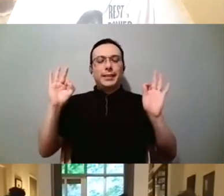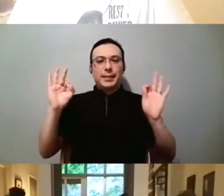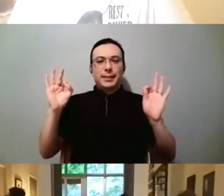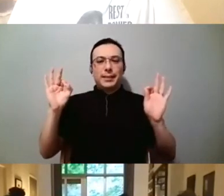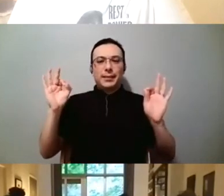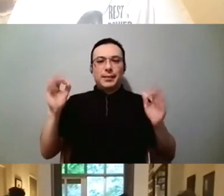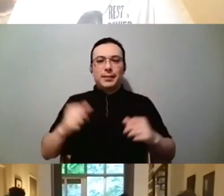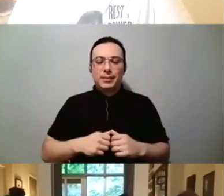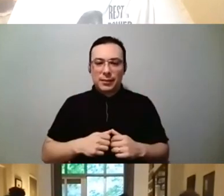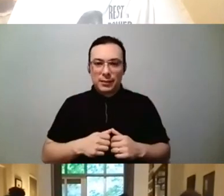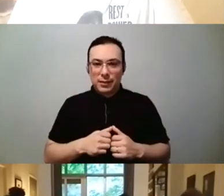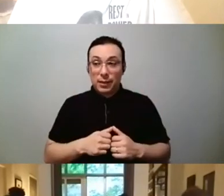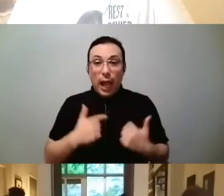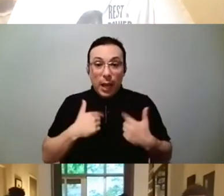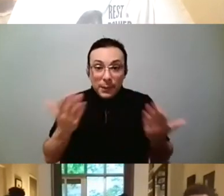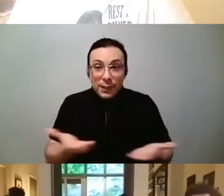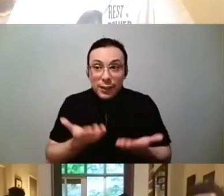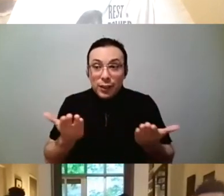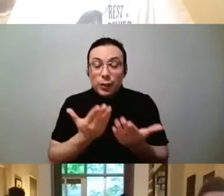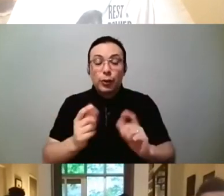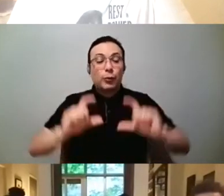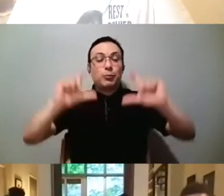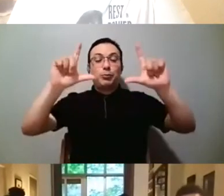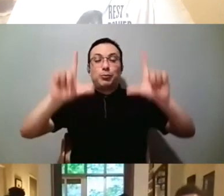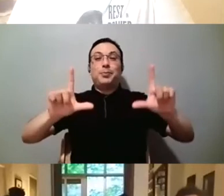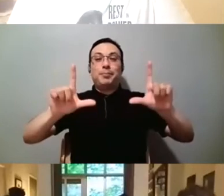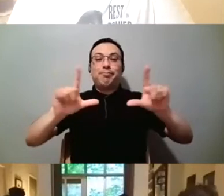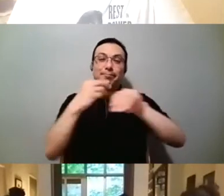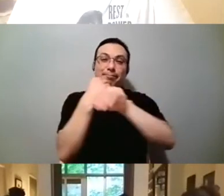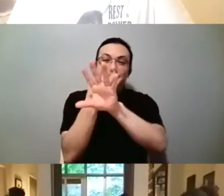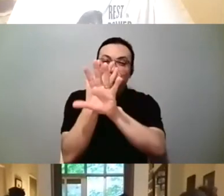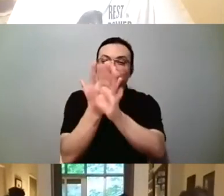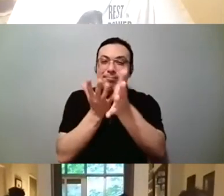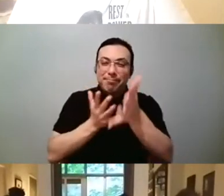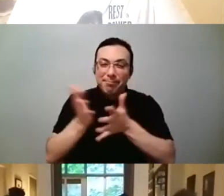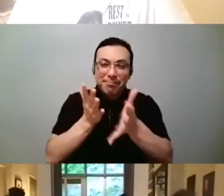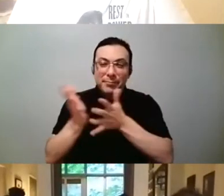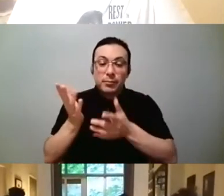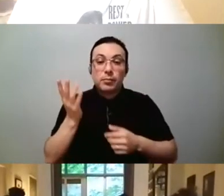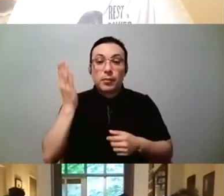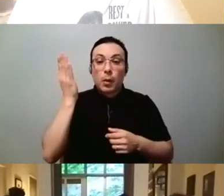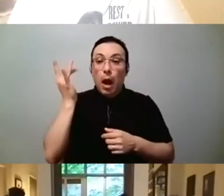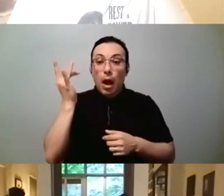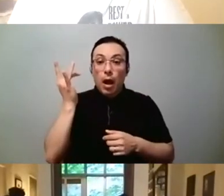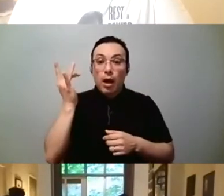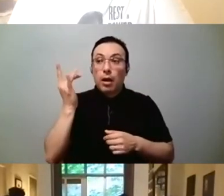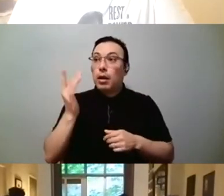of refugee survival.